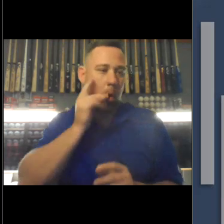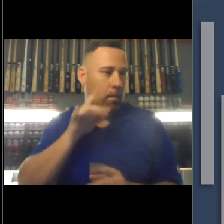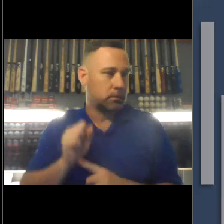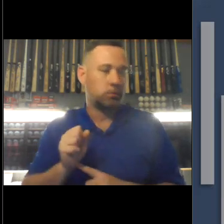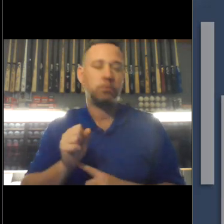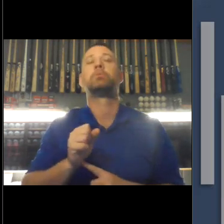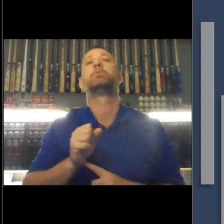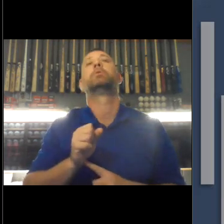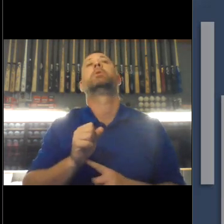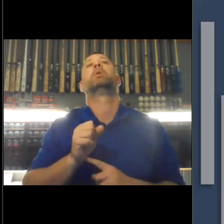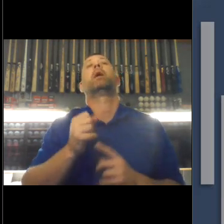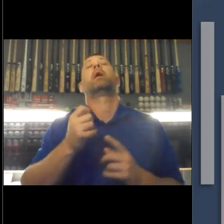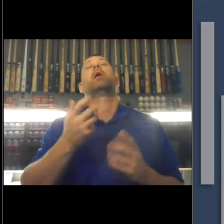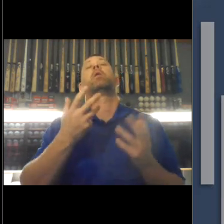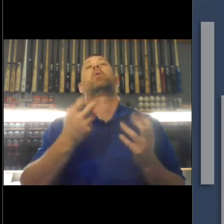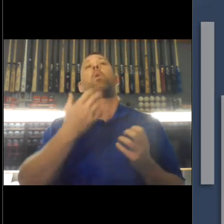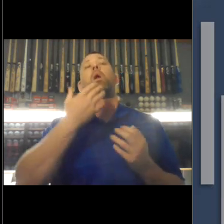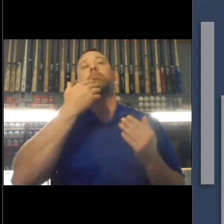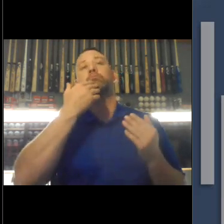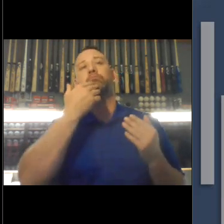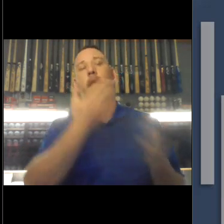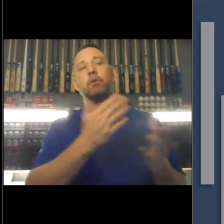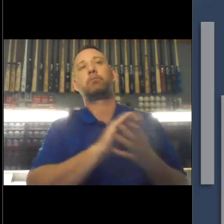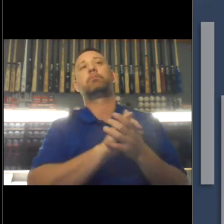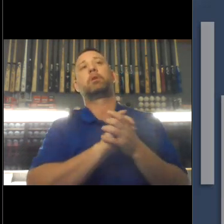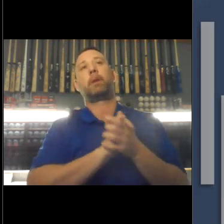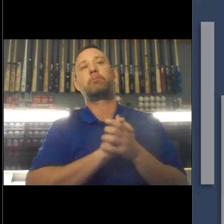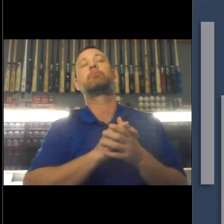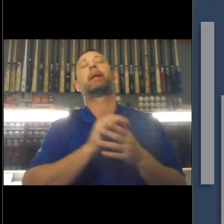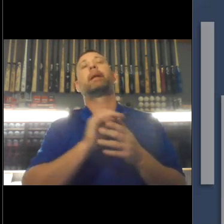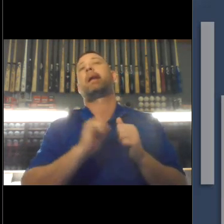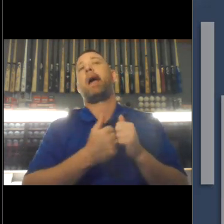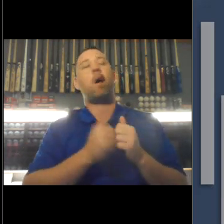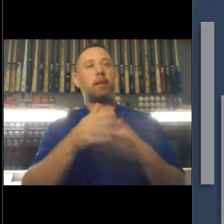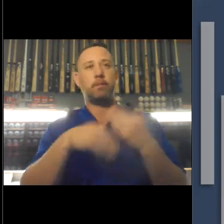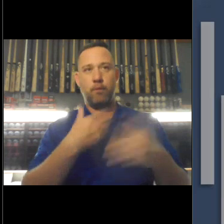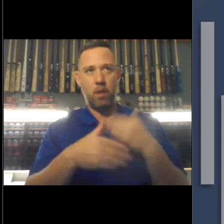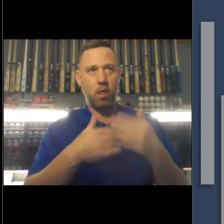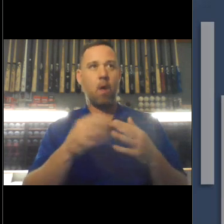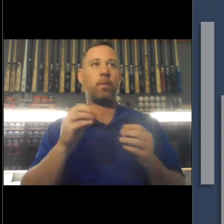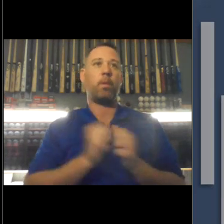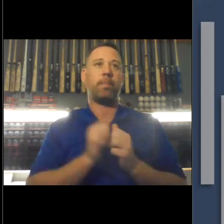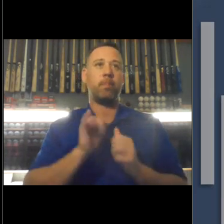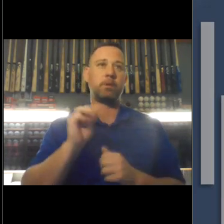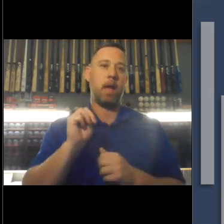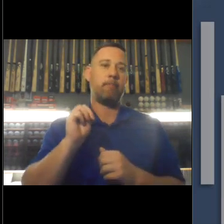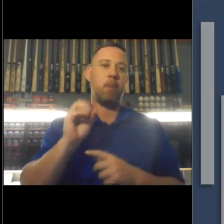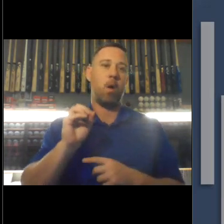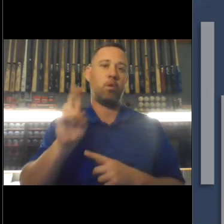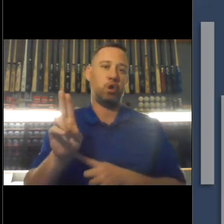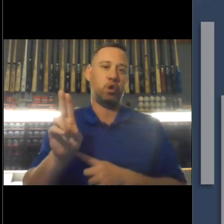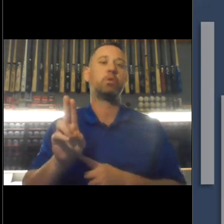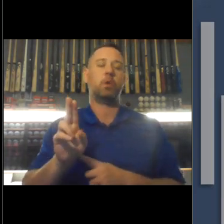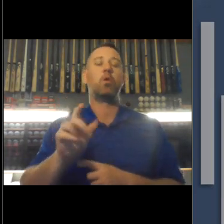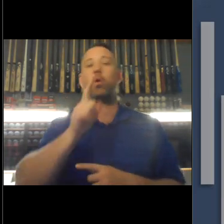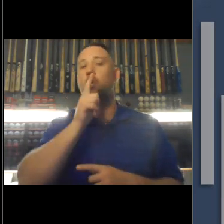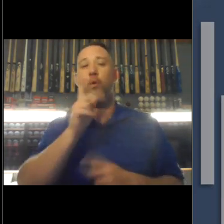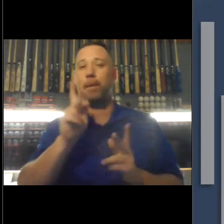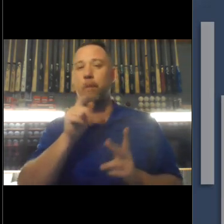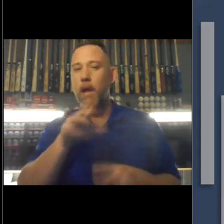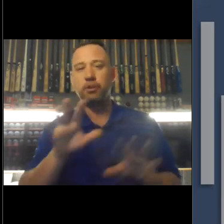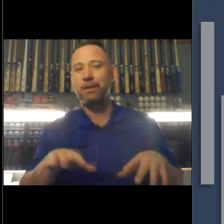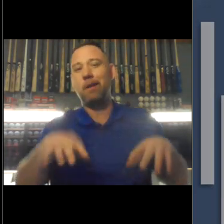just want to commend you and ask how that's moving along with those MOUs where there are people who are not just adopting